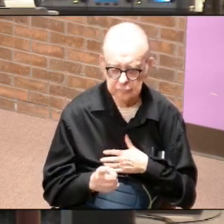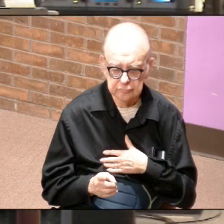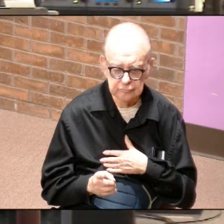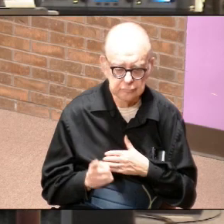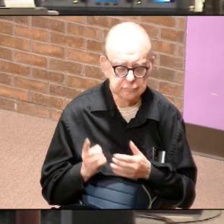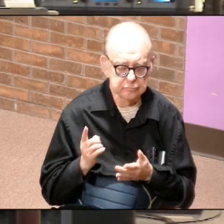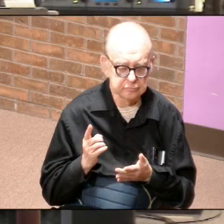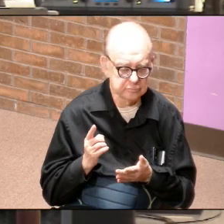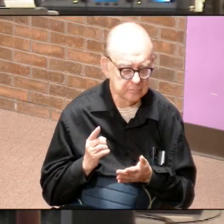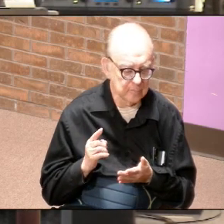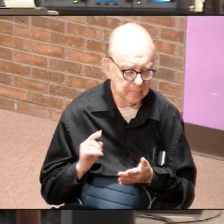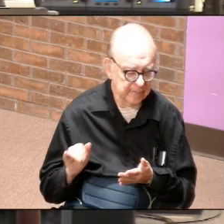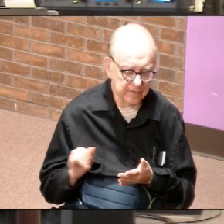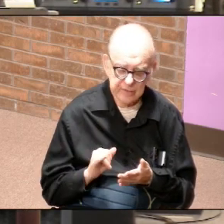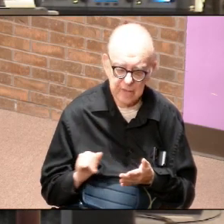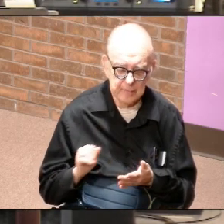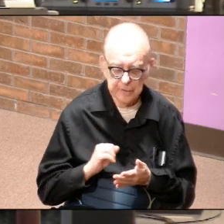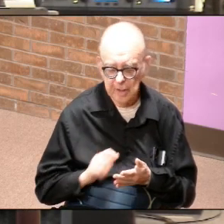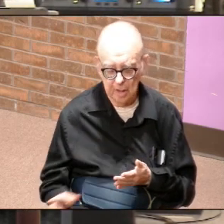what hell's going to be like.